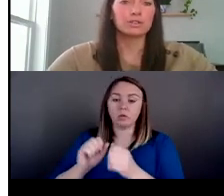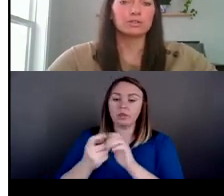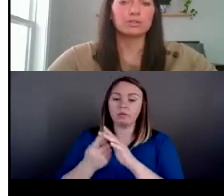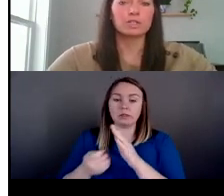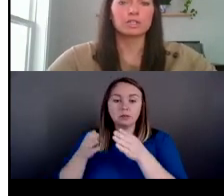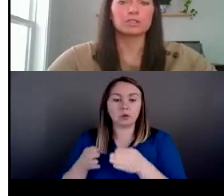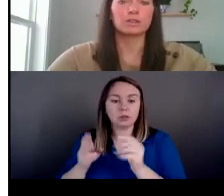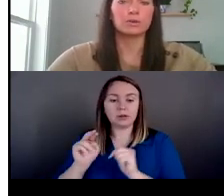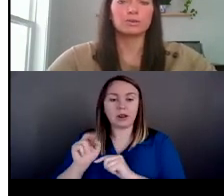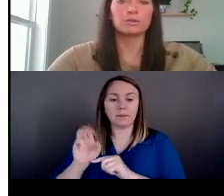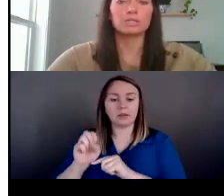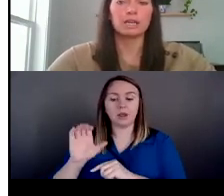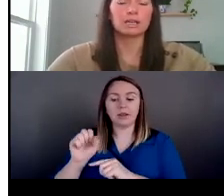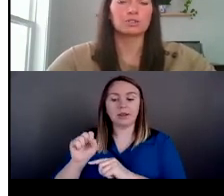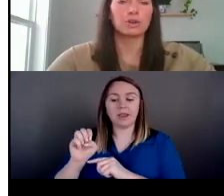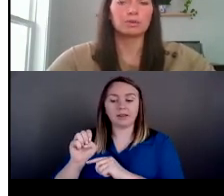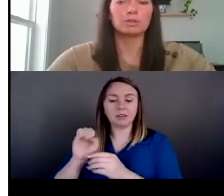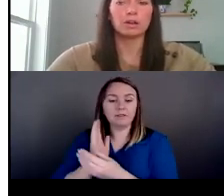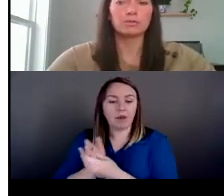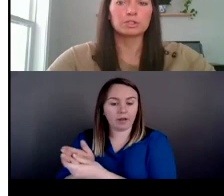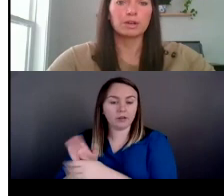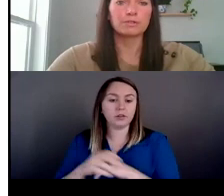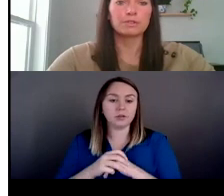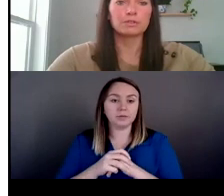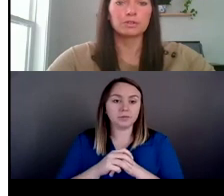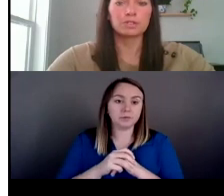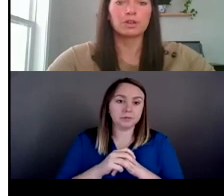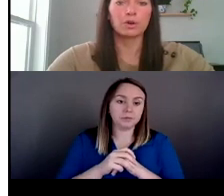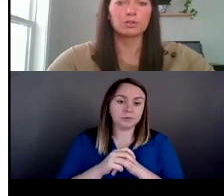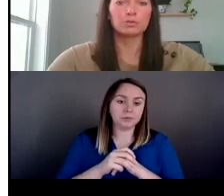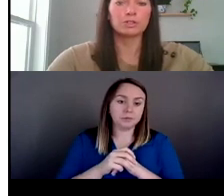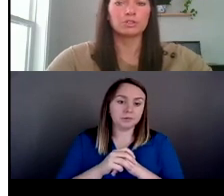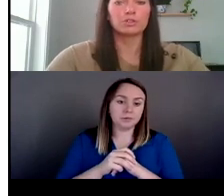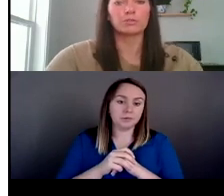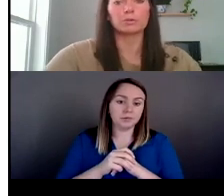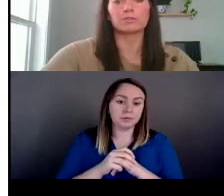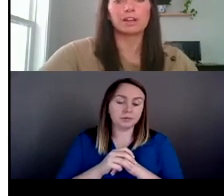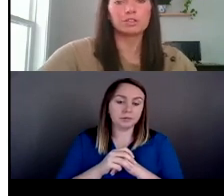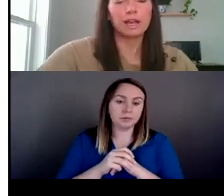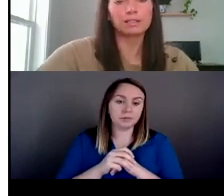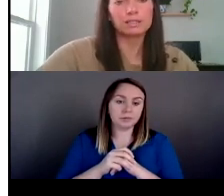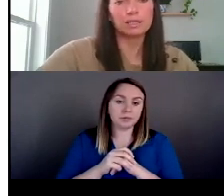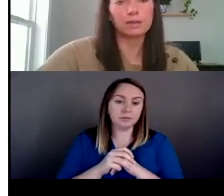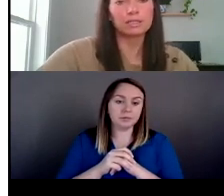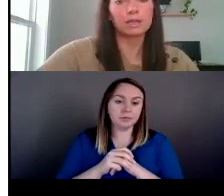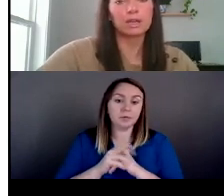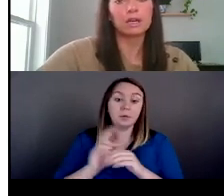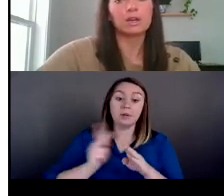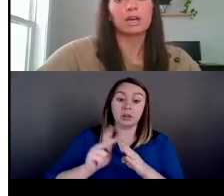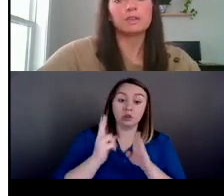Professional users such as local, state, and tribal law enforcement officers can also register for professional access to